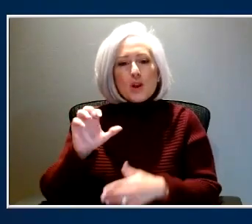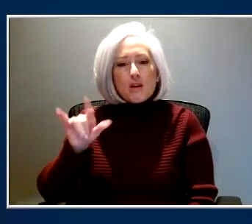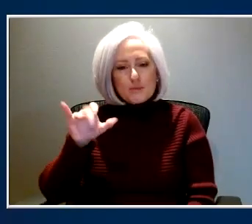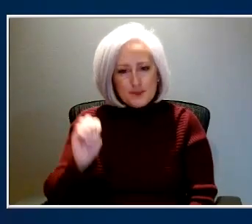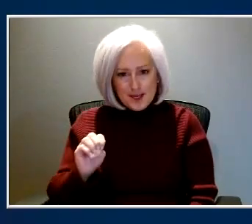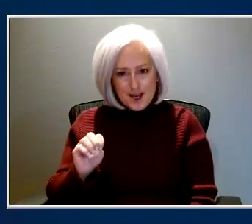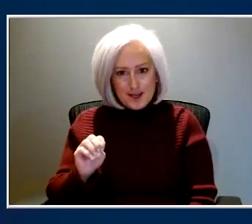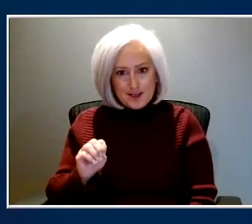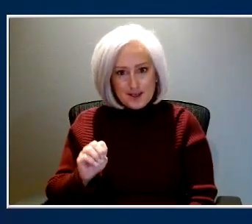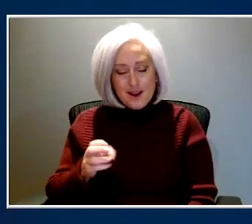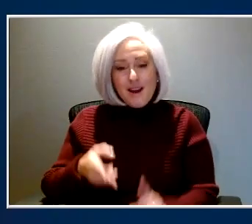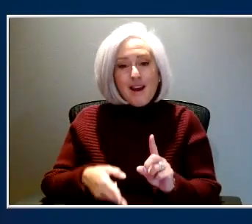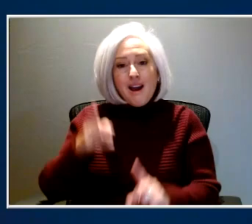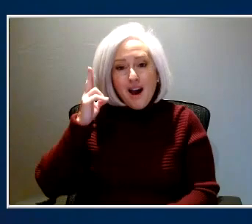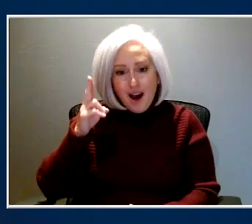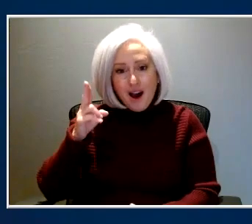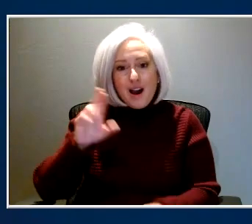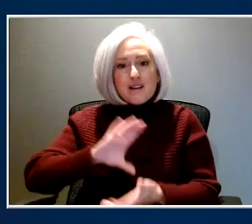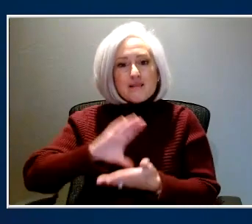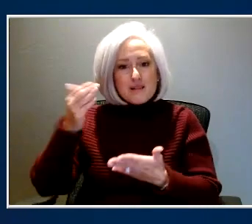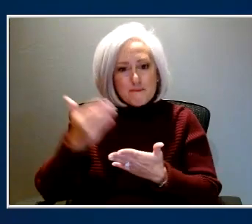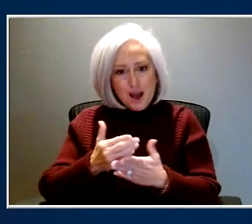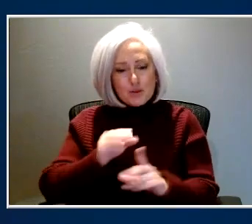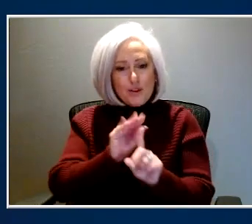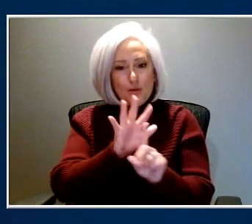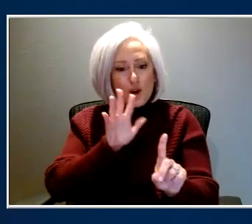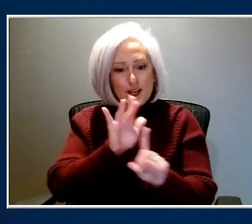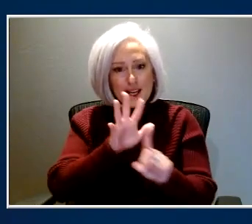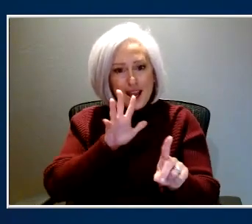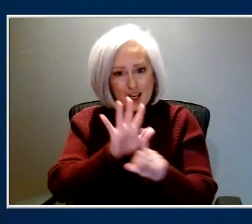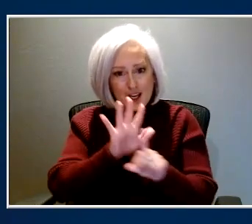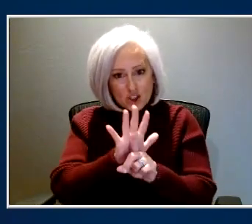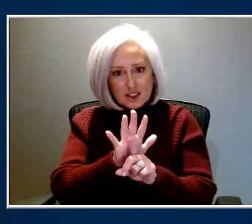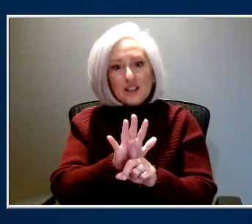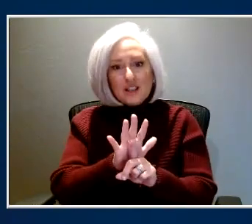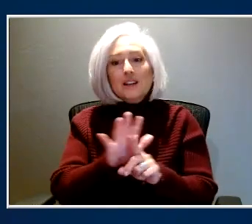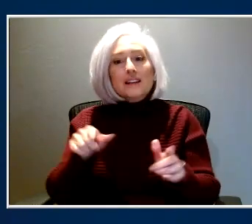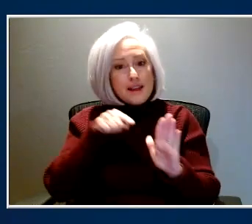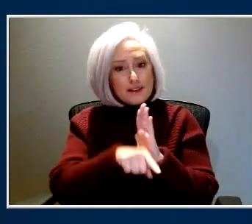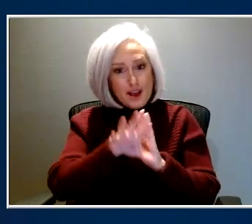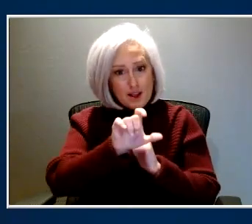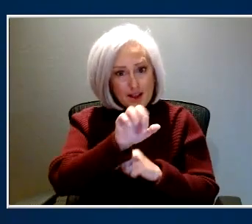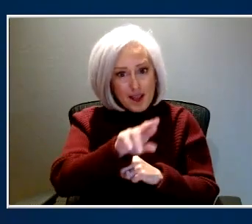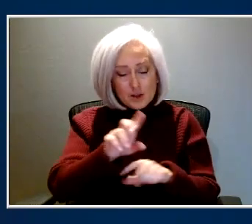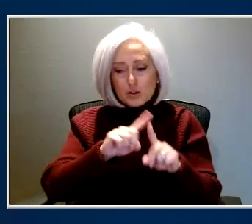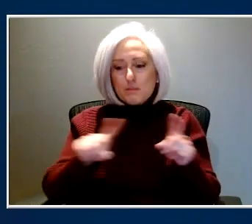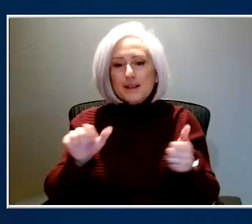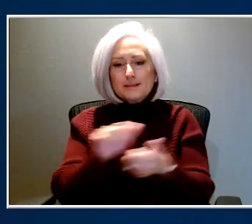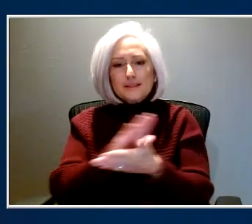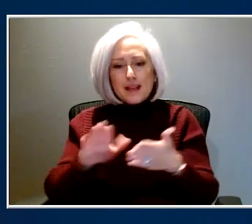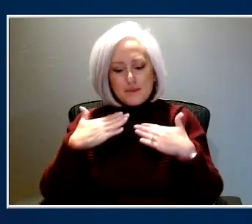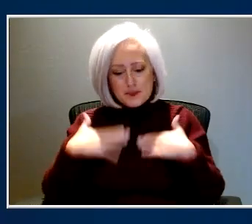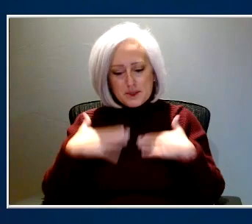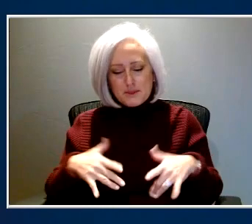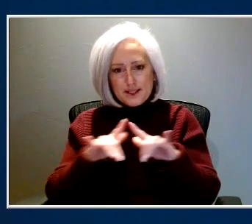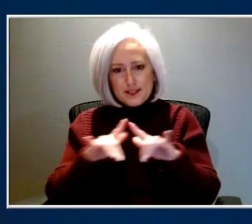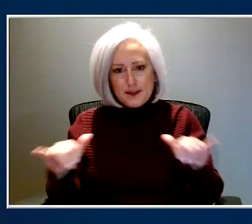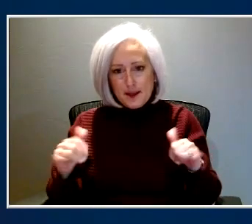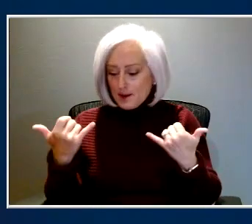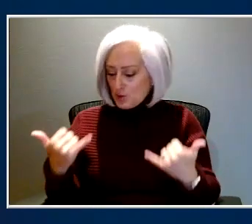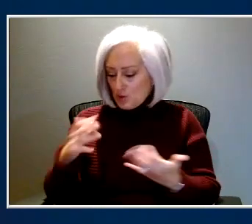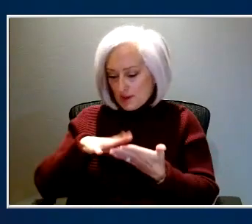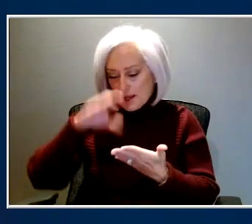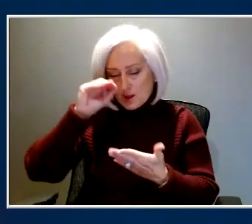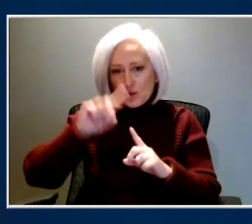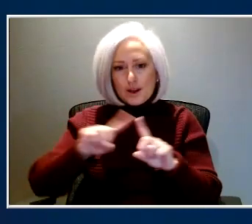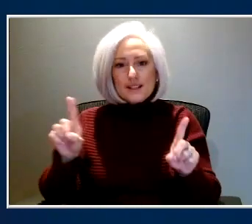but damage your body at the same time. Today, we learn about a technique that allows for more precision, which means fewer side effects,